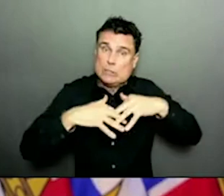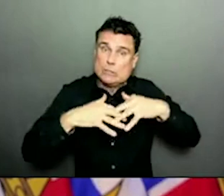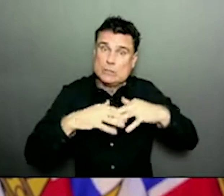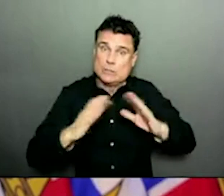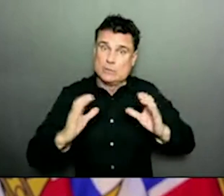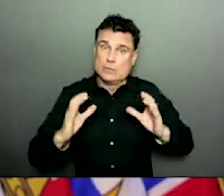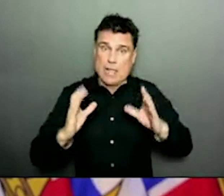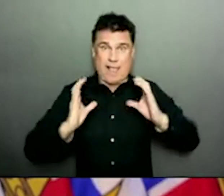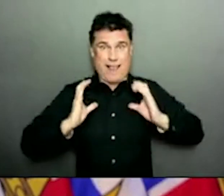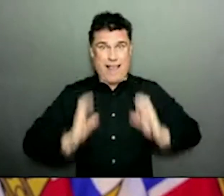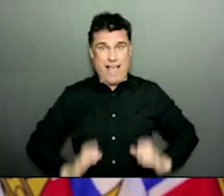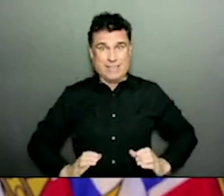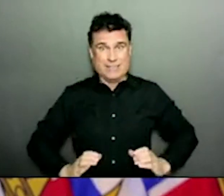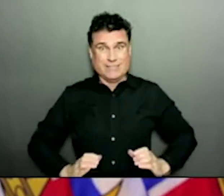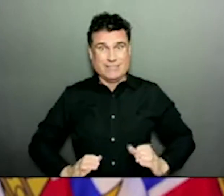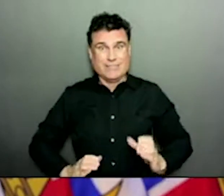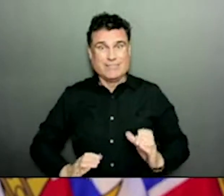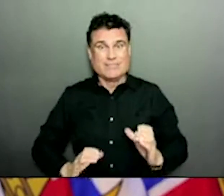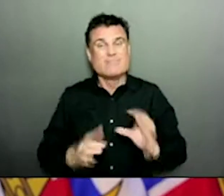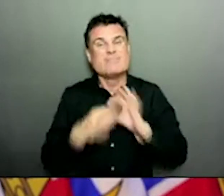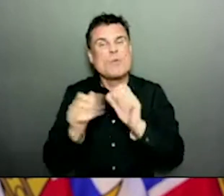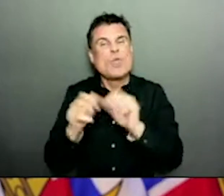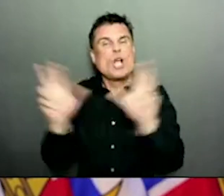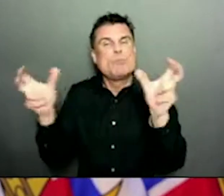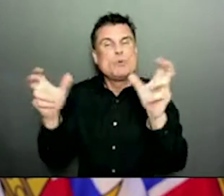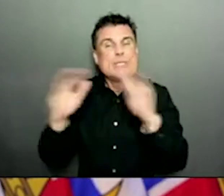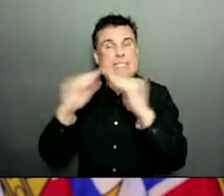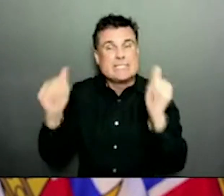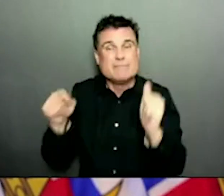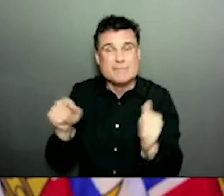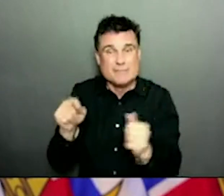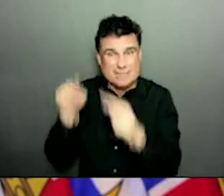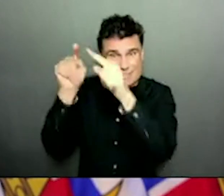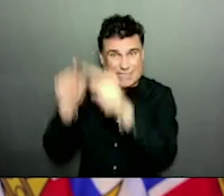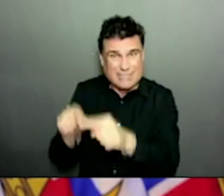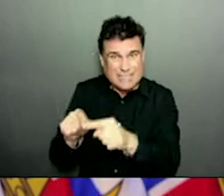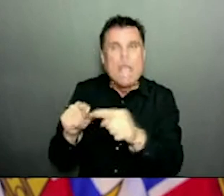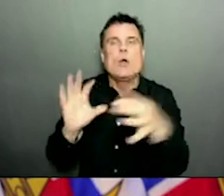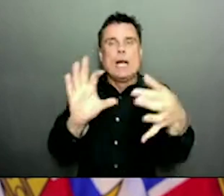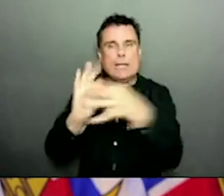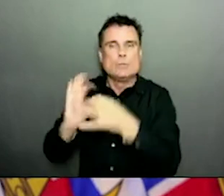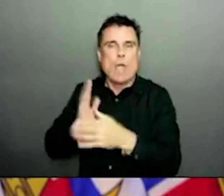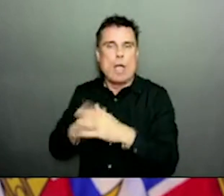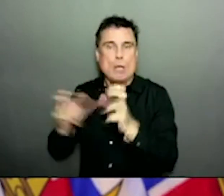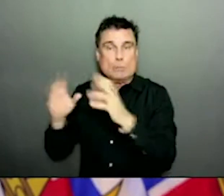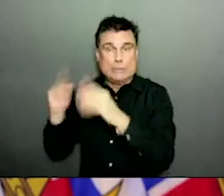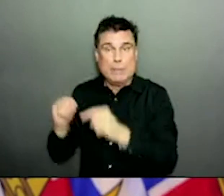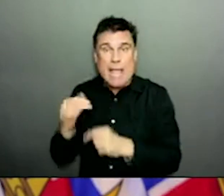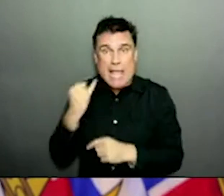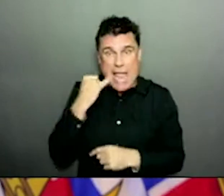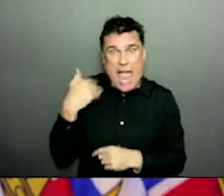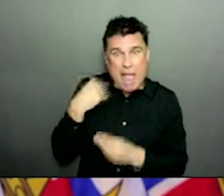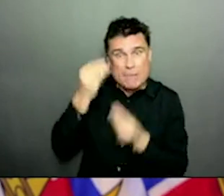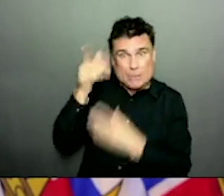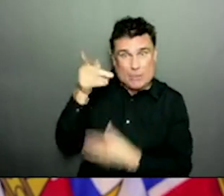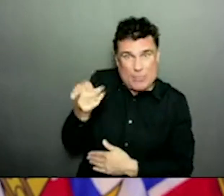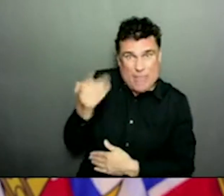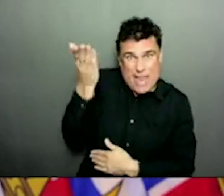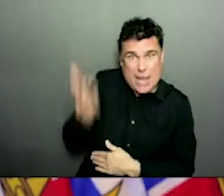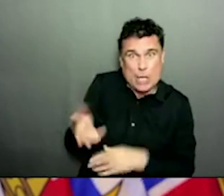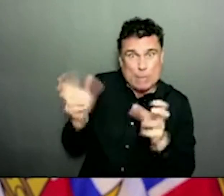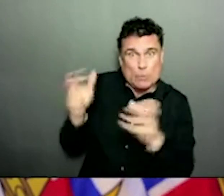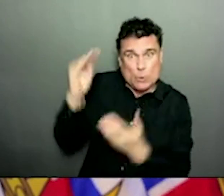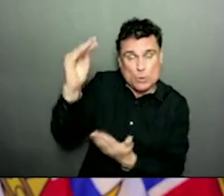daily basis to the First Nations Health Authority so that they do, and we all do, know the information about